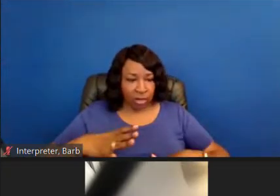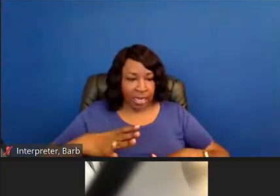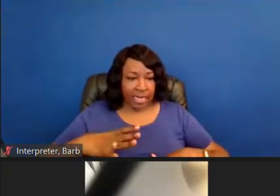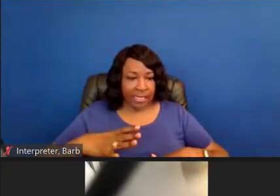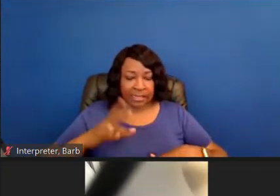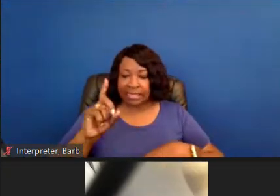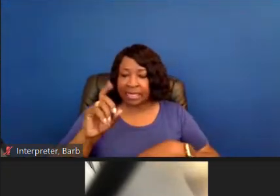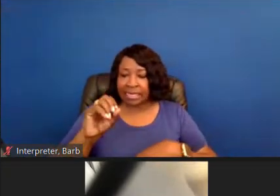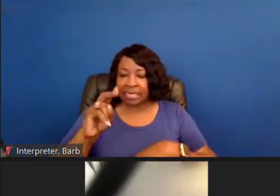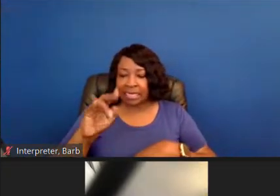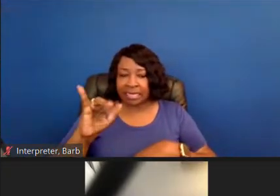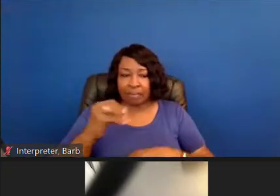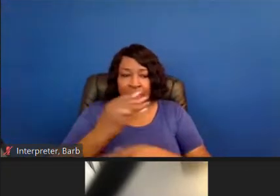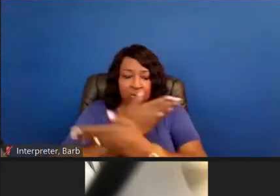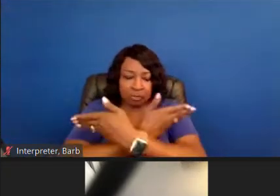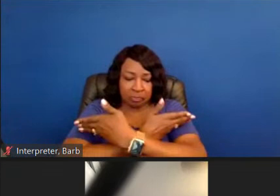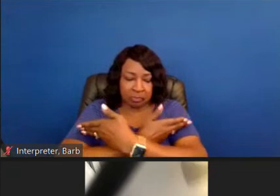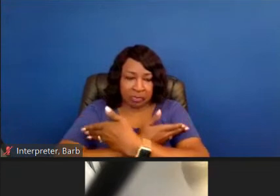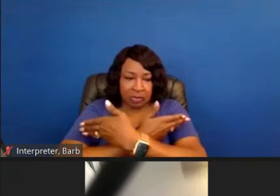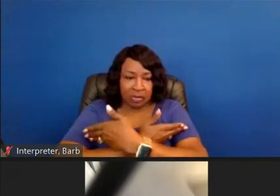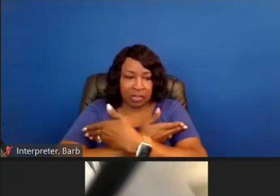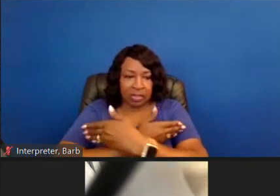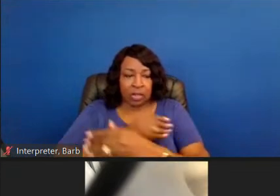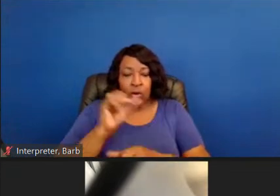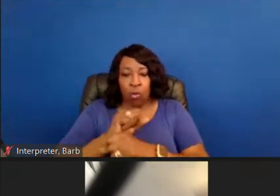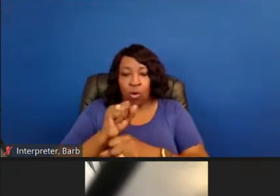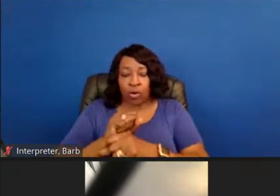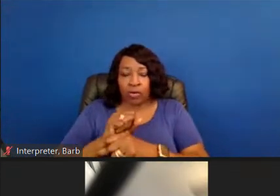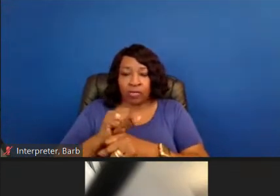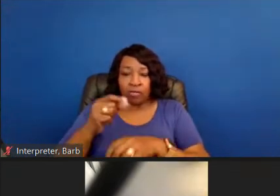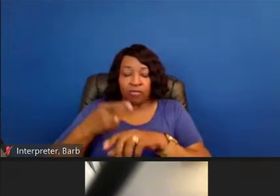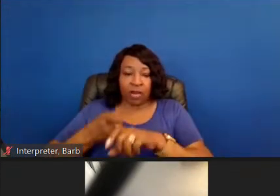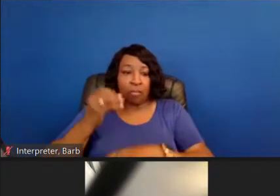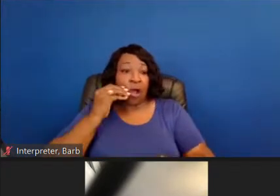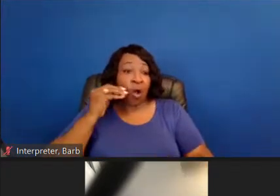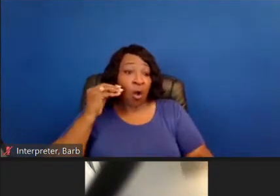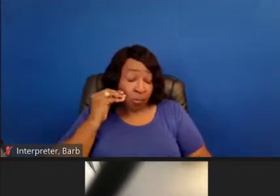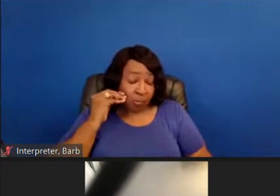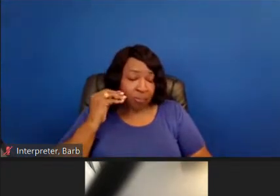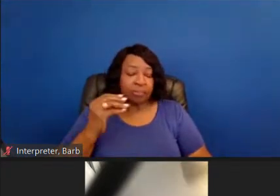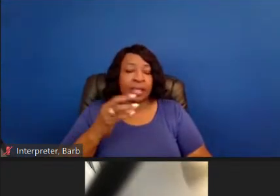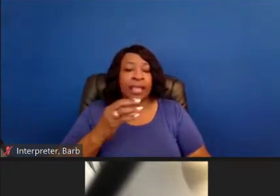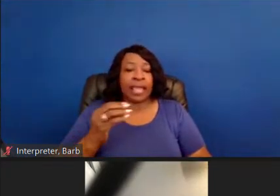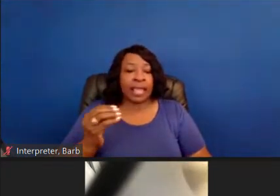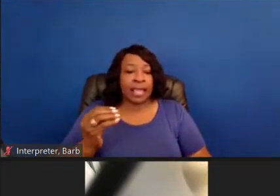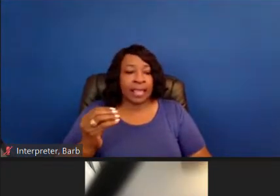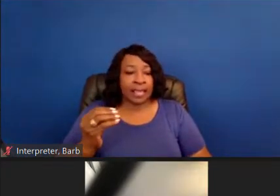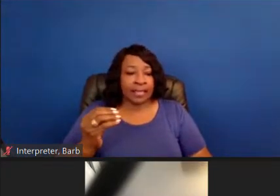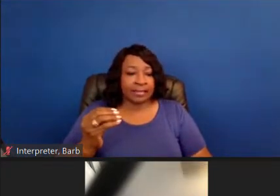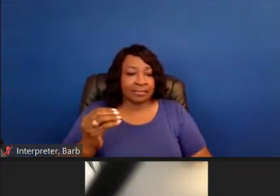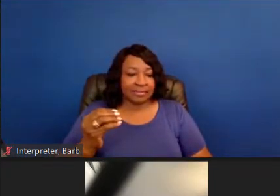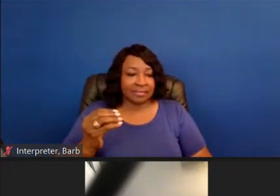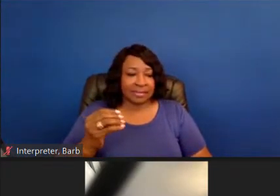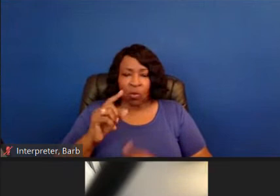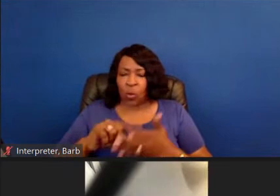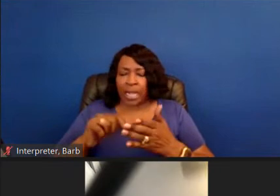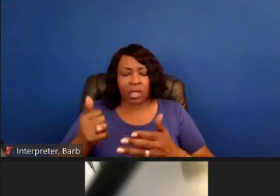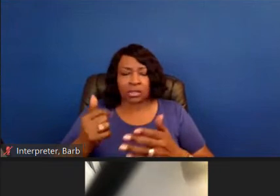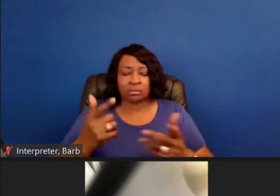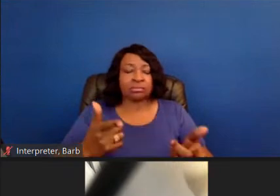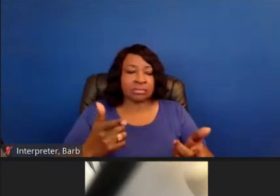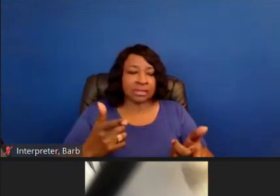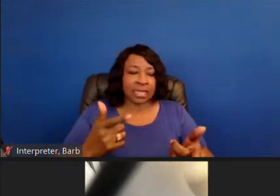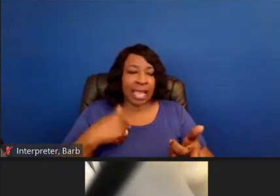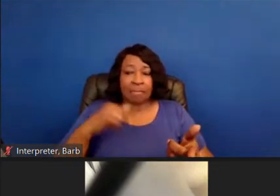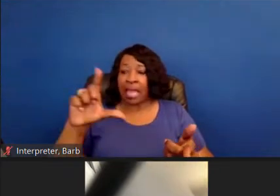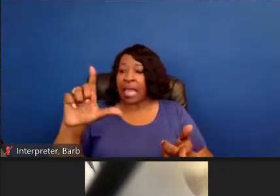denim short sleeve shirt. I'm working remotely from home. And let's see, what else was I? And I'm